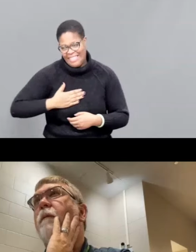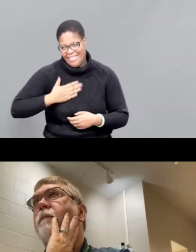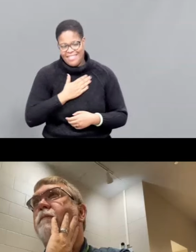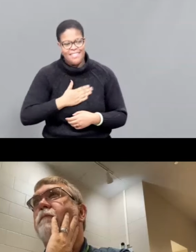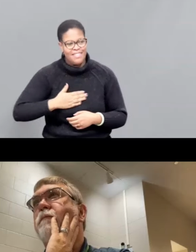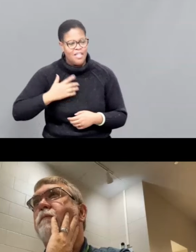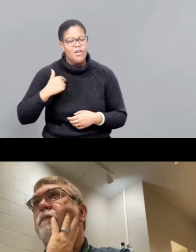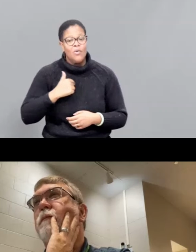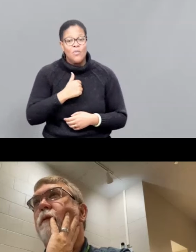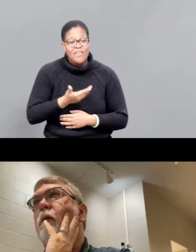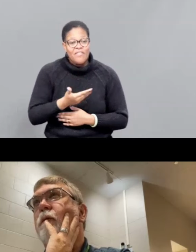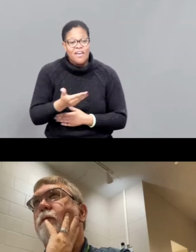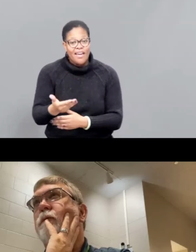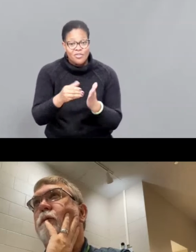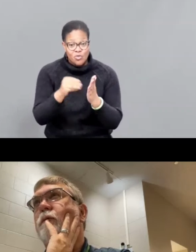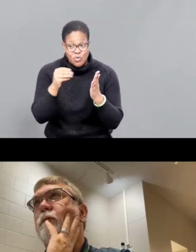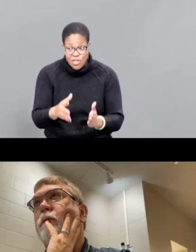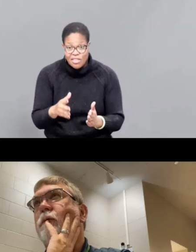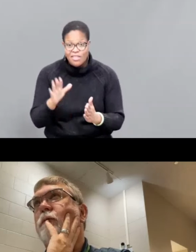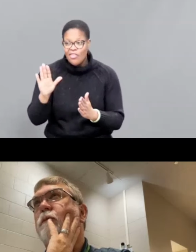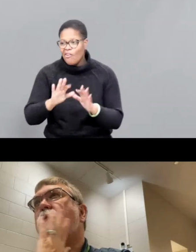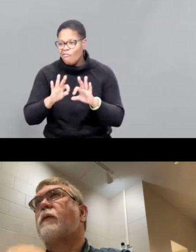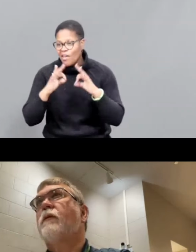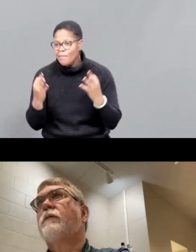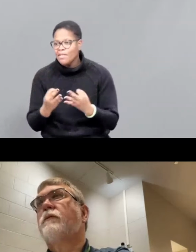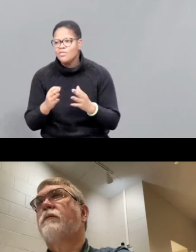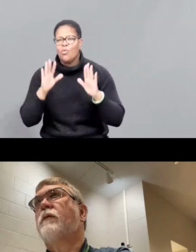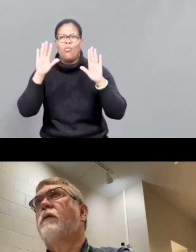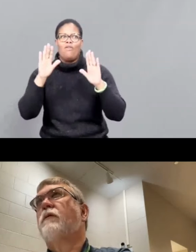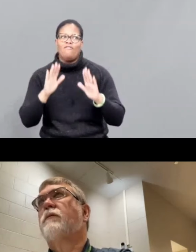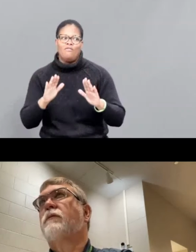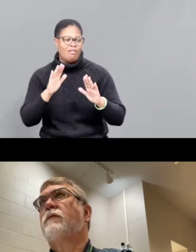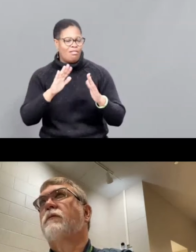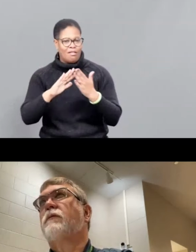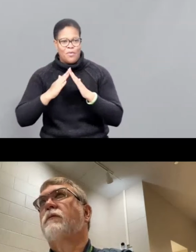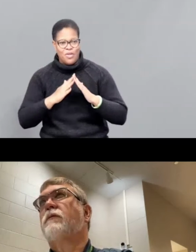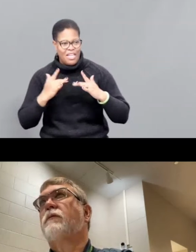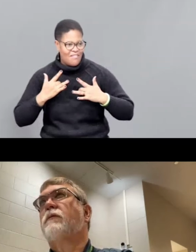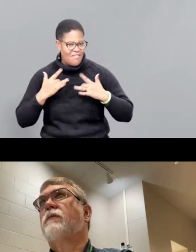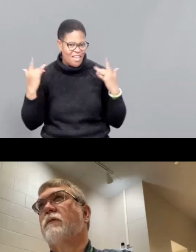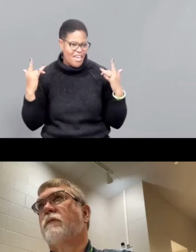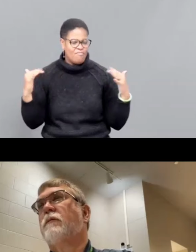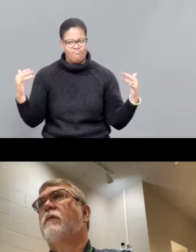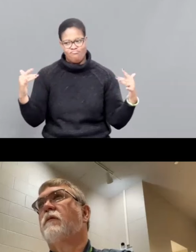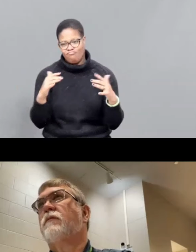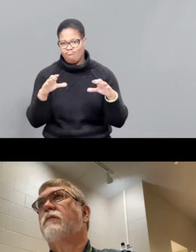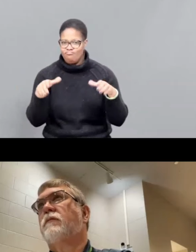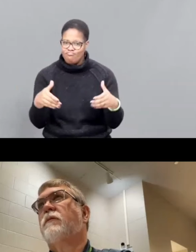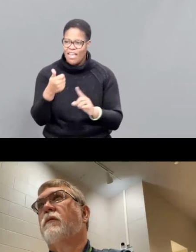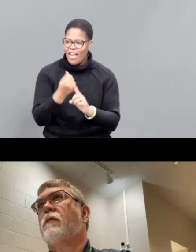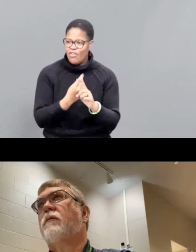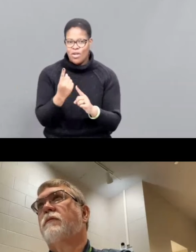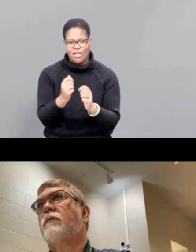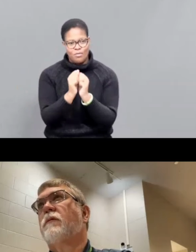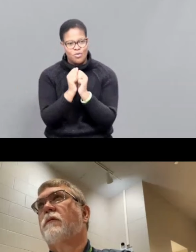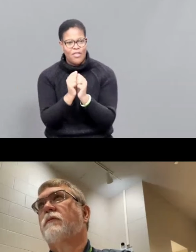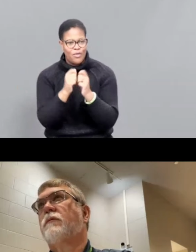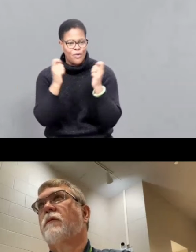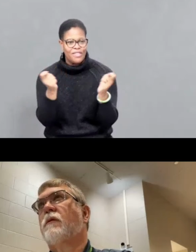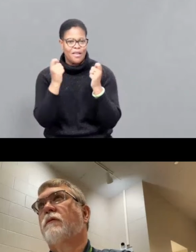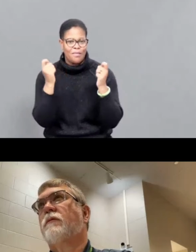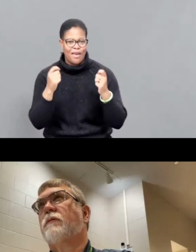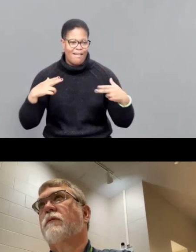We've invited the students and the families. It's a wonderful community event. Just everyone to come together and